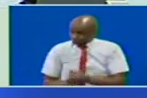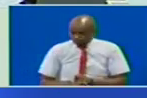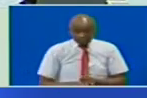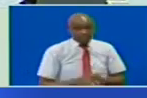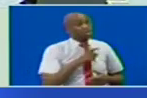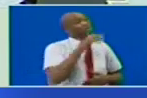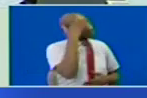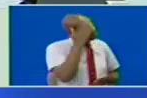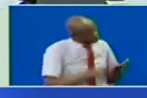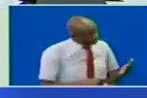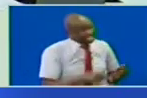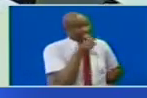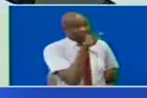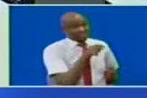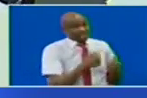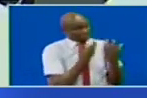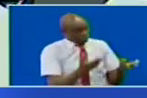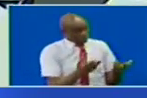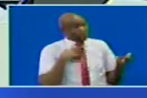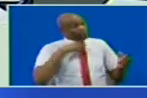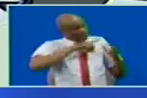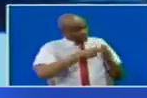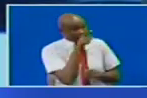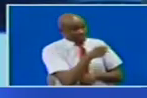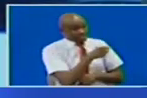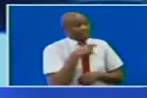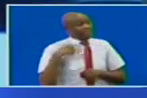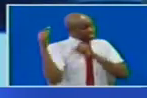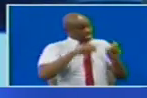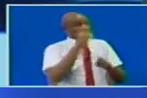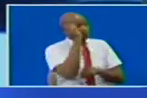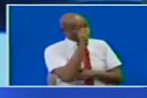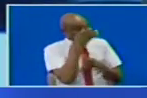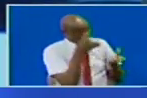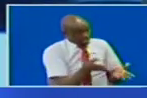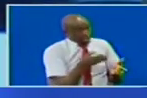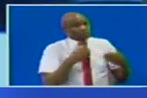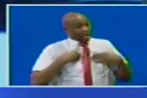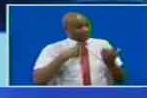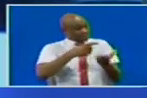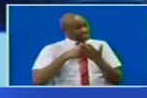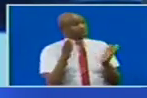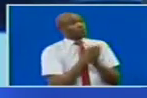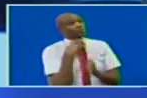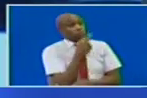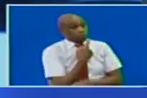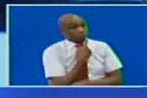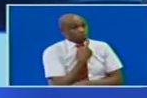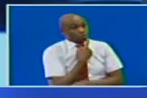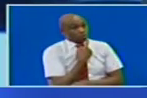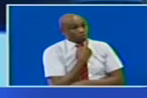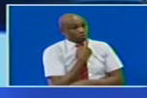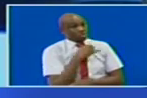to know exactly how this whole thing was engineered, and I came to Nairobi to head have a discussion